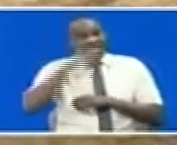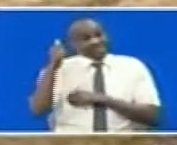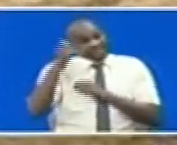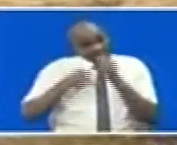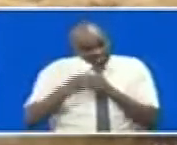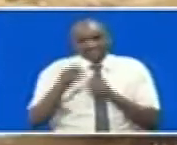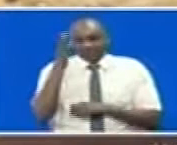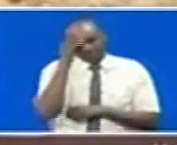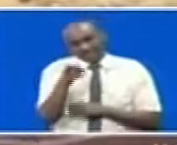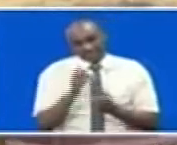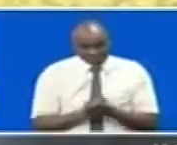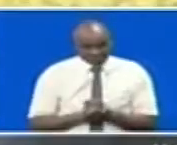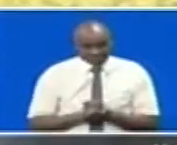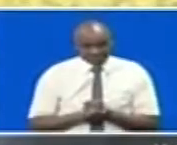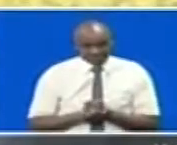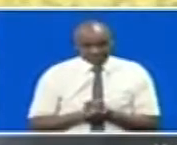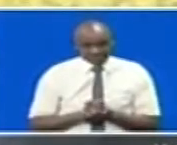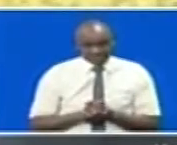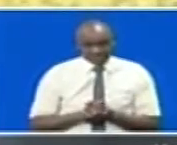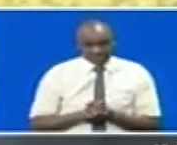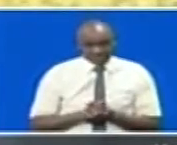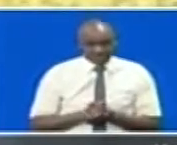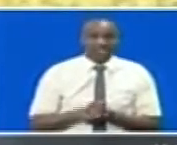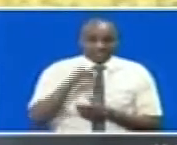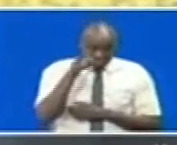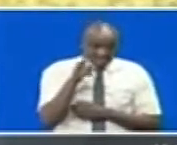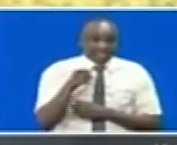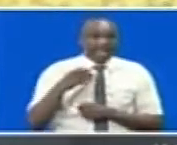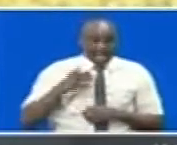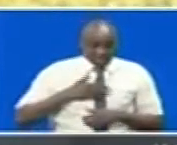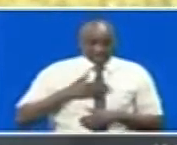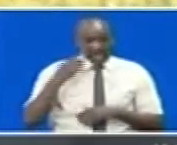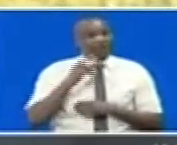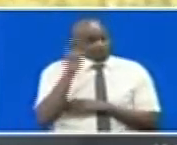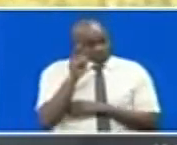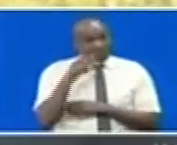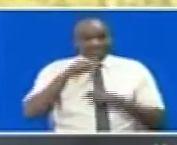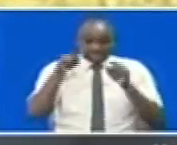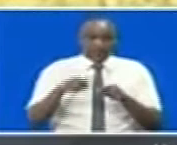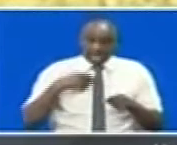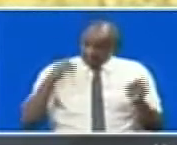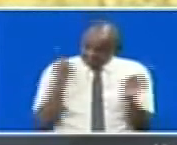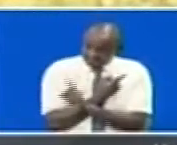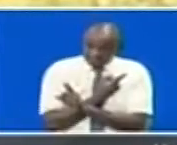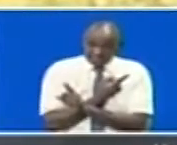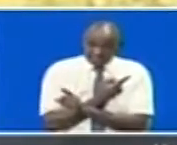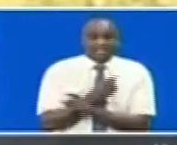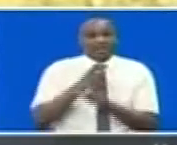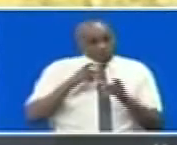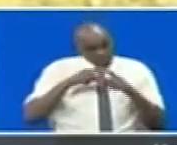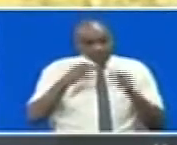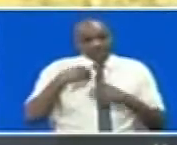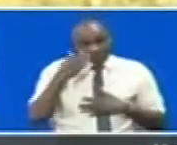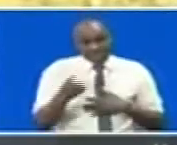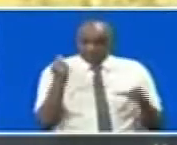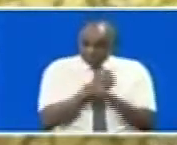of the track. Ngebe has been our nini, but today we have another slogan, and we are